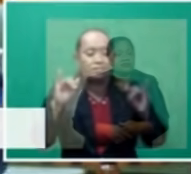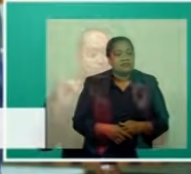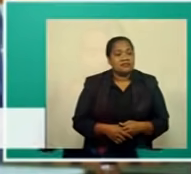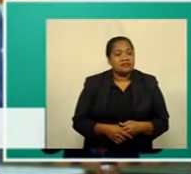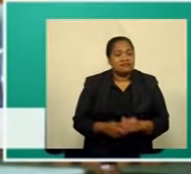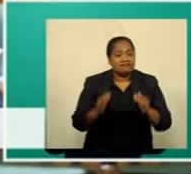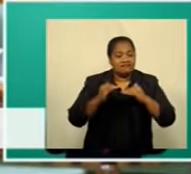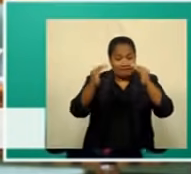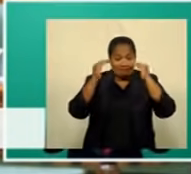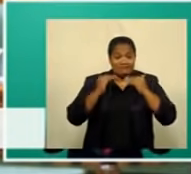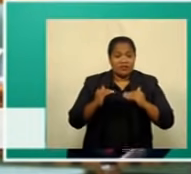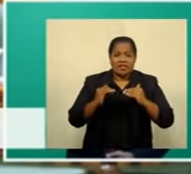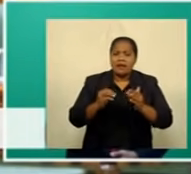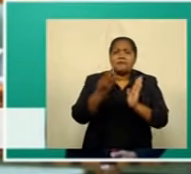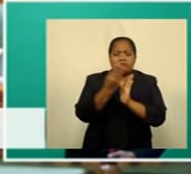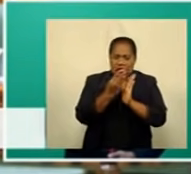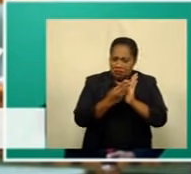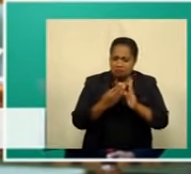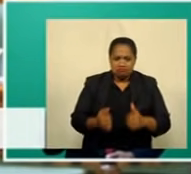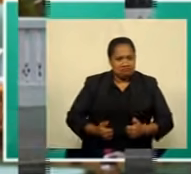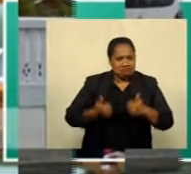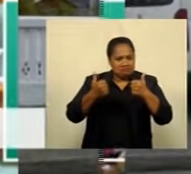Up ahead, budget gets thumbs up.